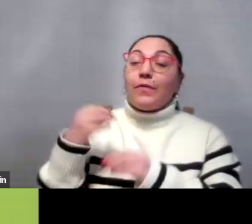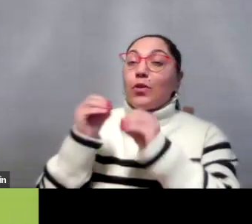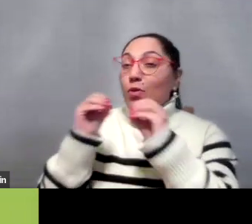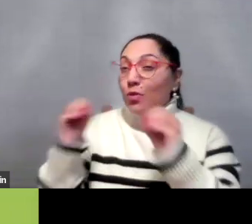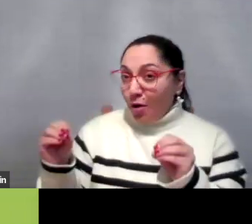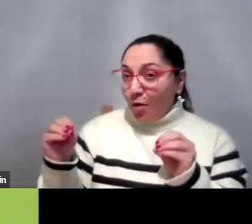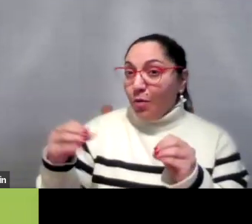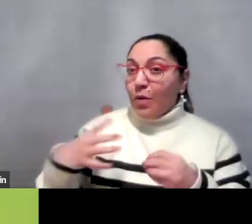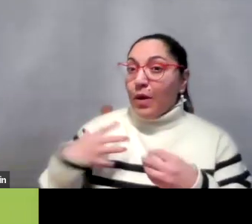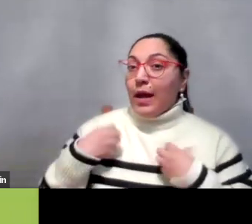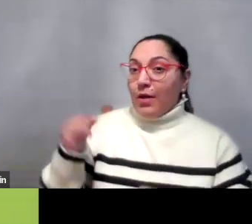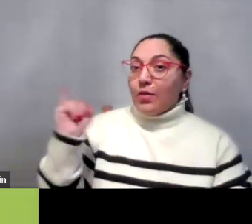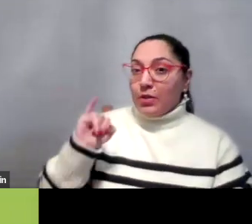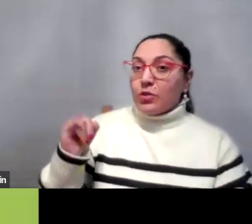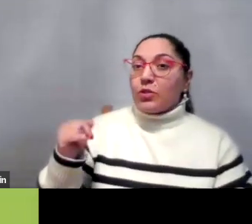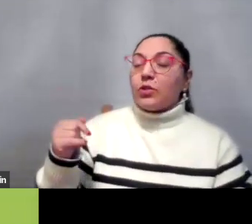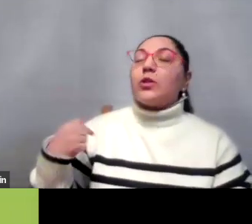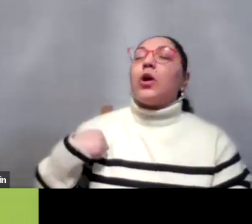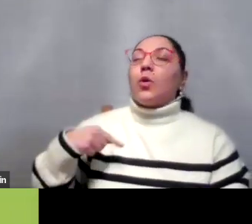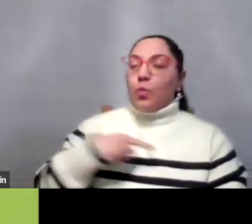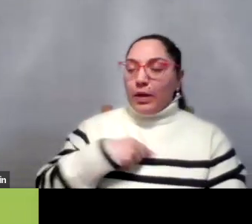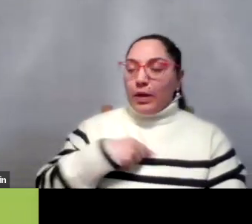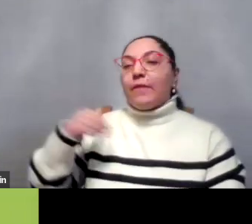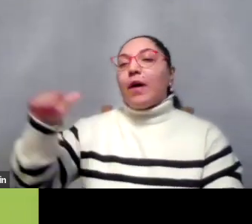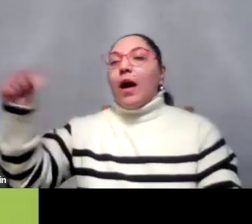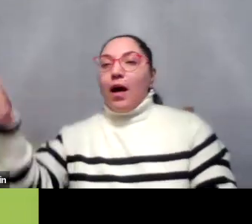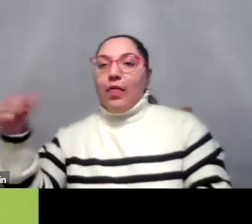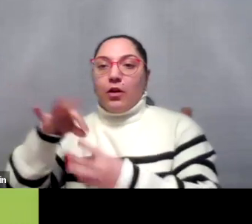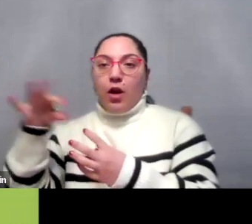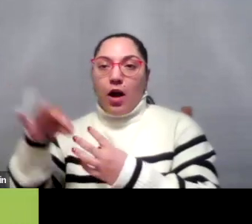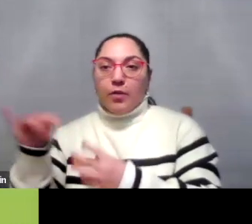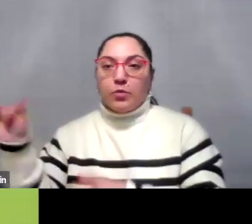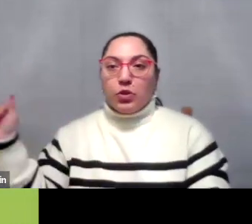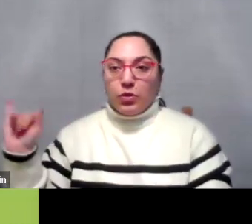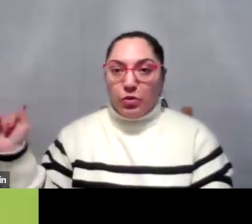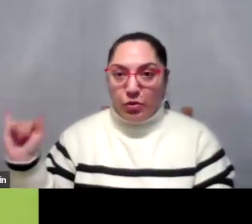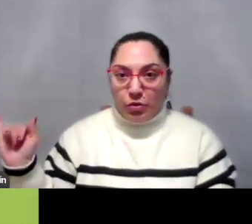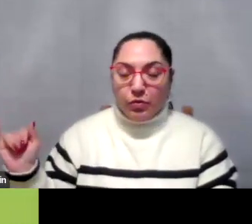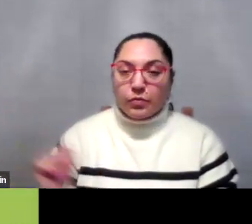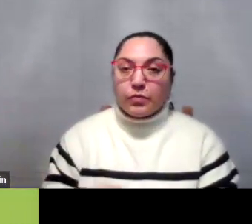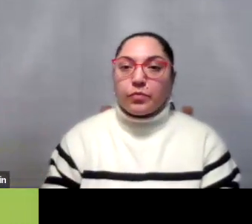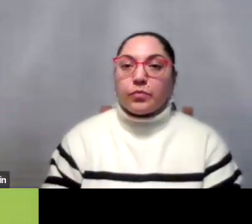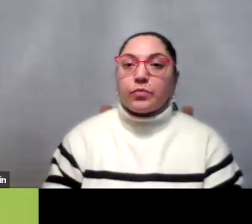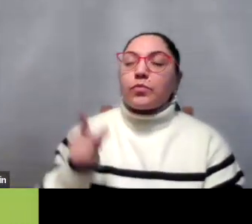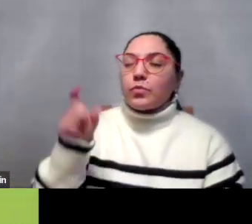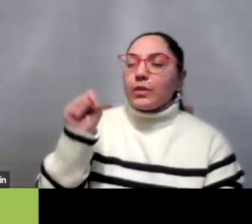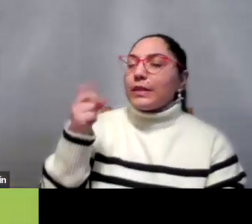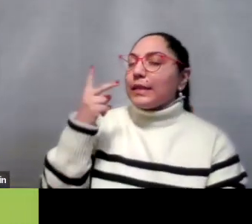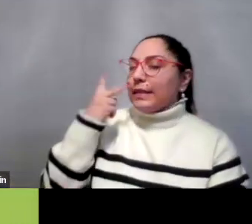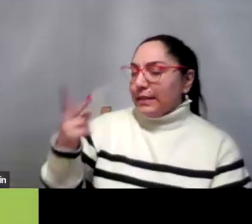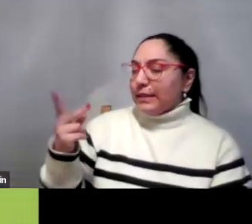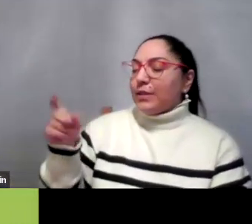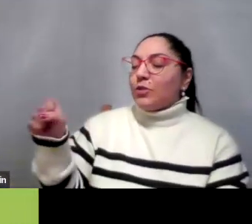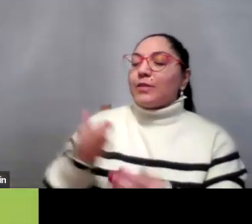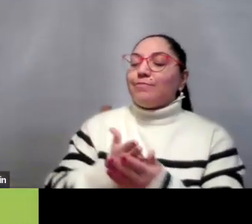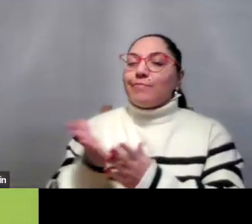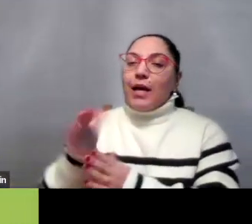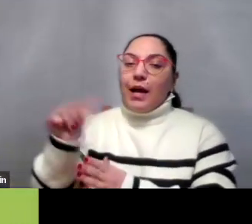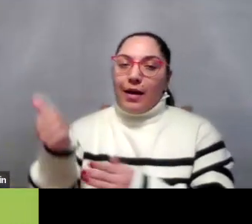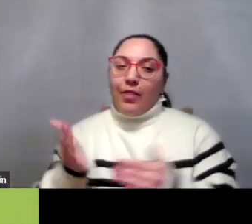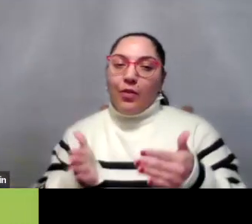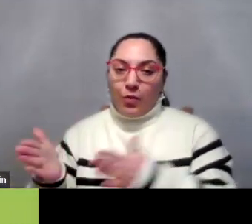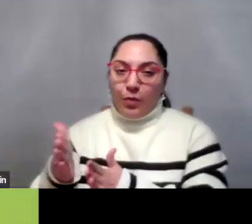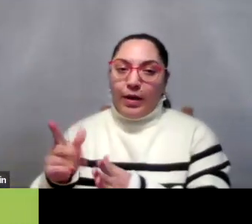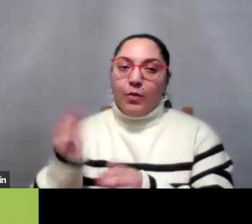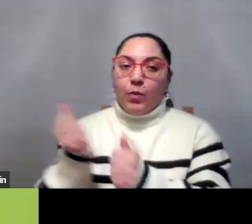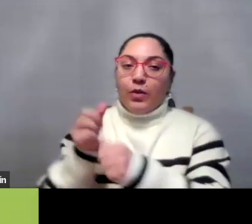plus. So any family can receive a targeted case management service coordinator. They just have to go through the